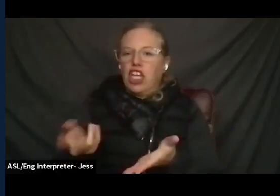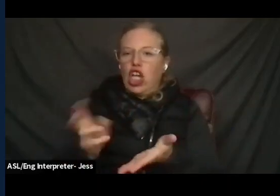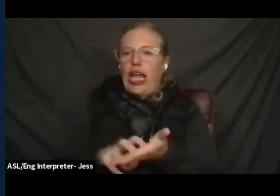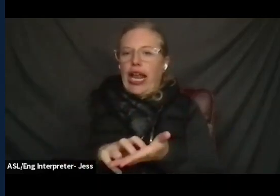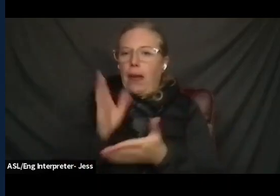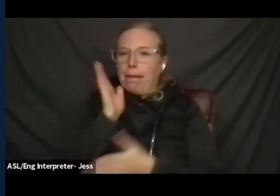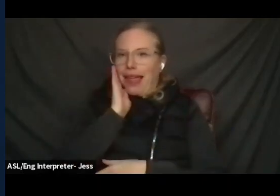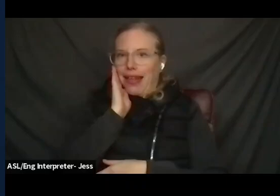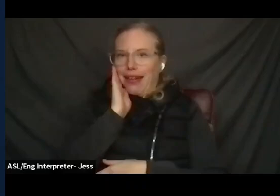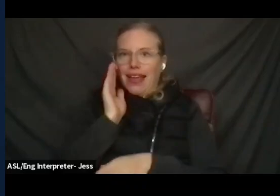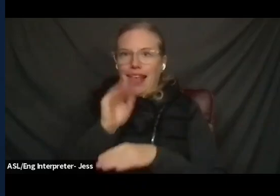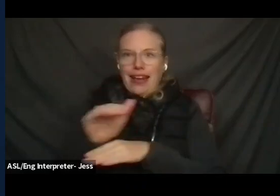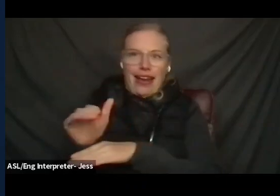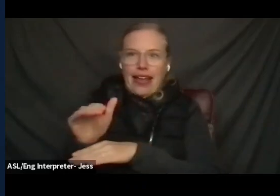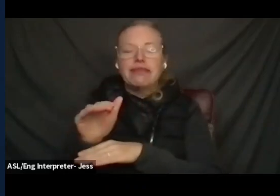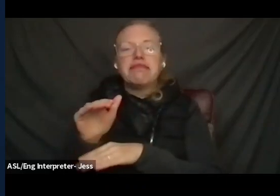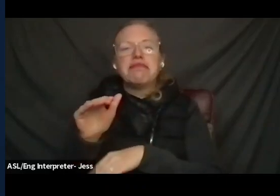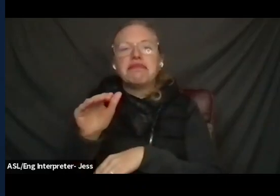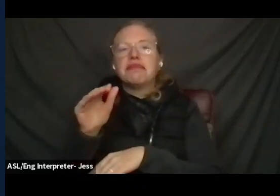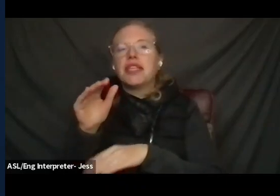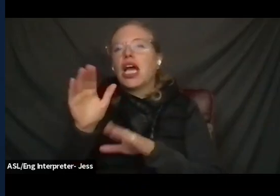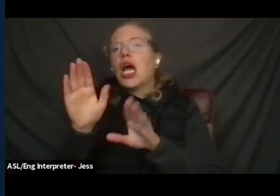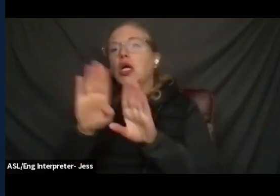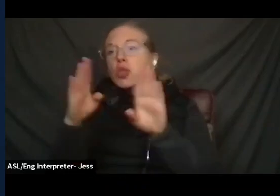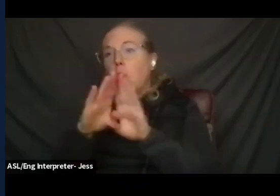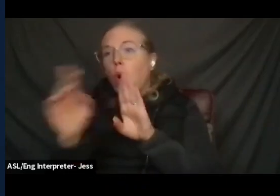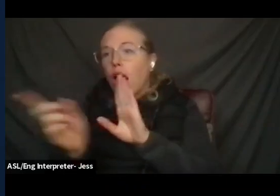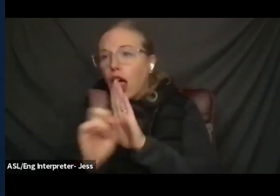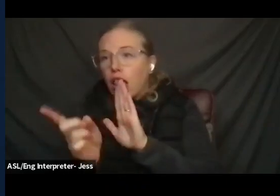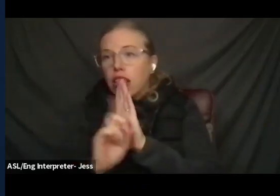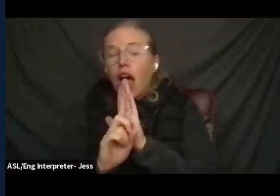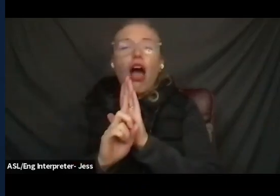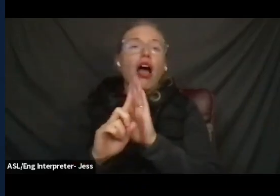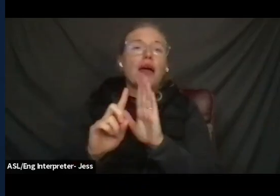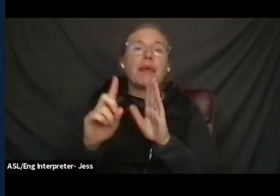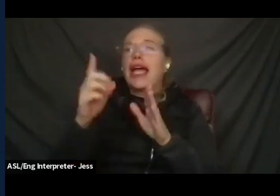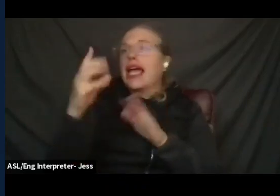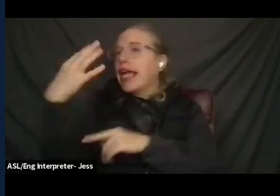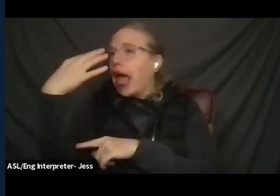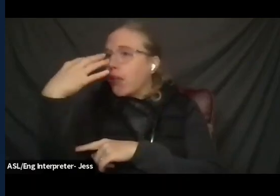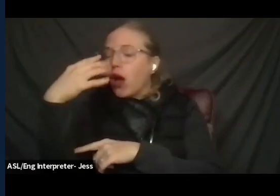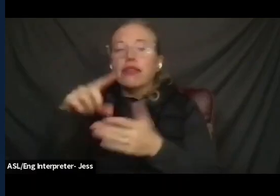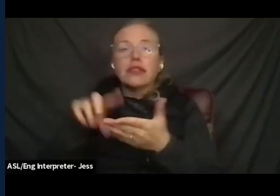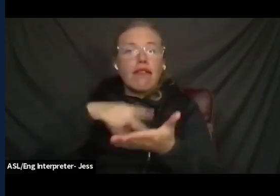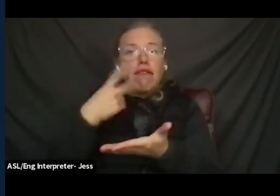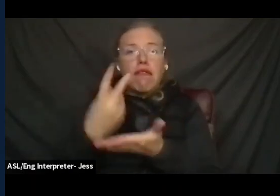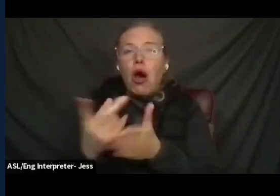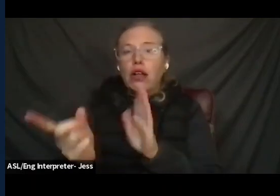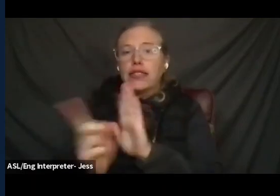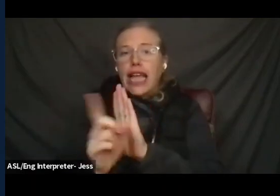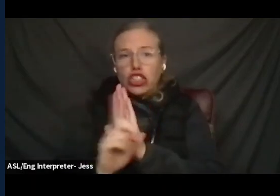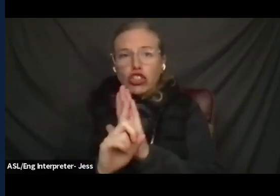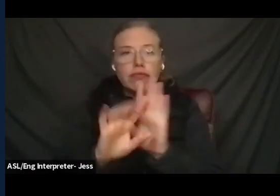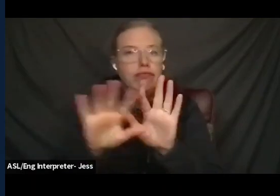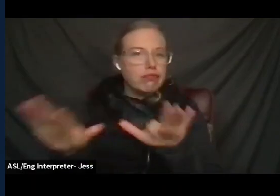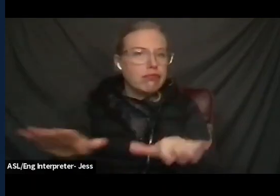night, door alarms, cameras, fall detection, etc. Next slide.